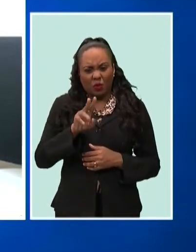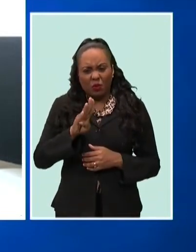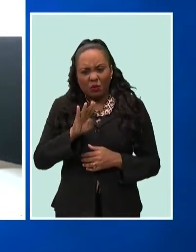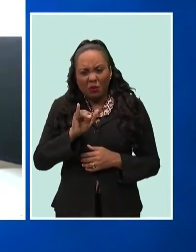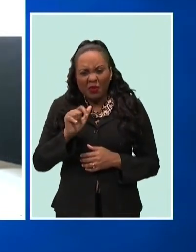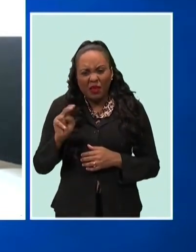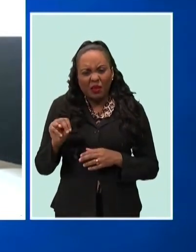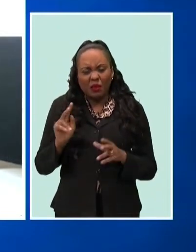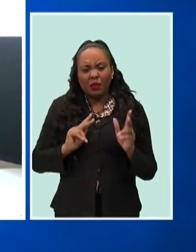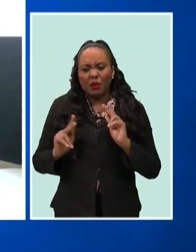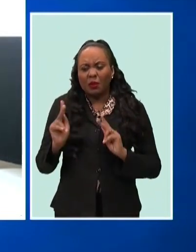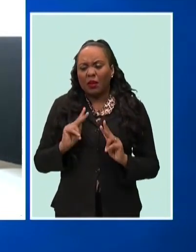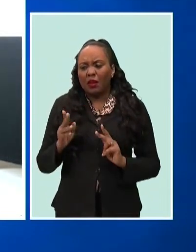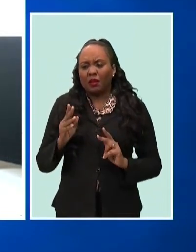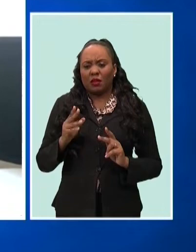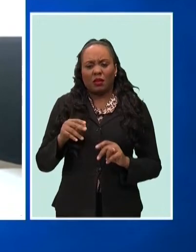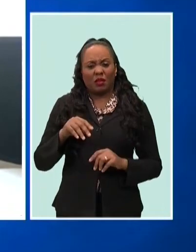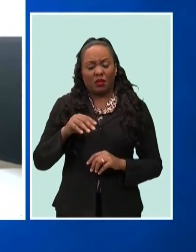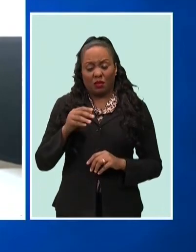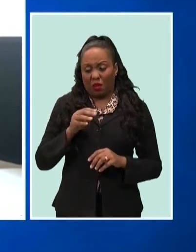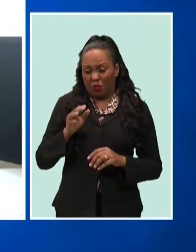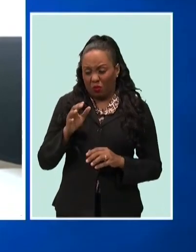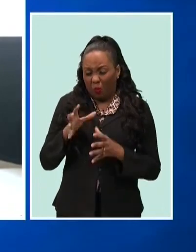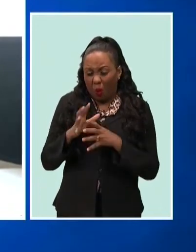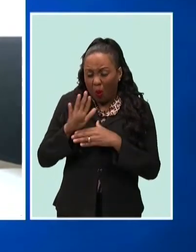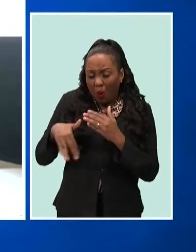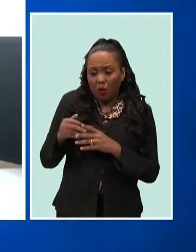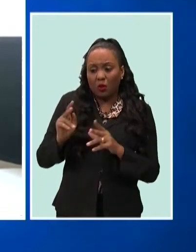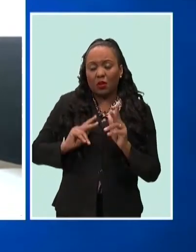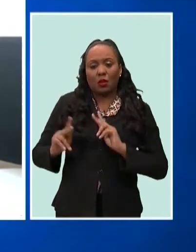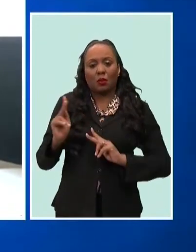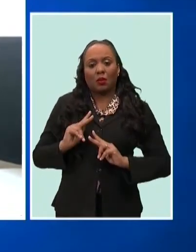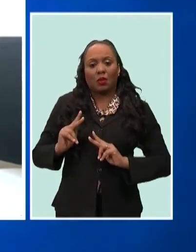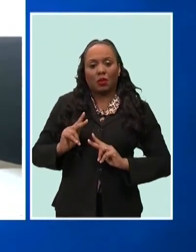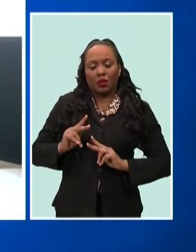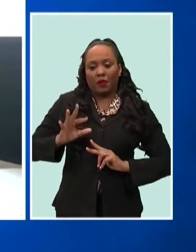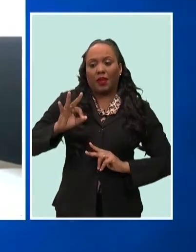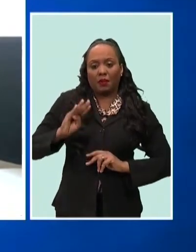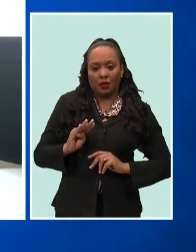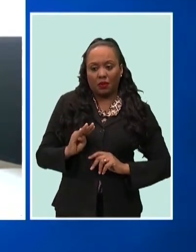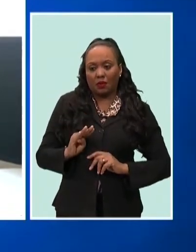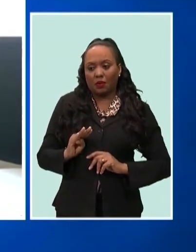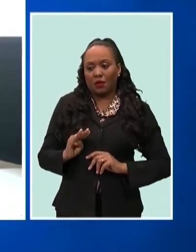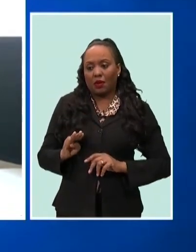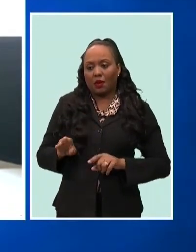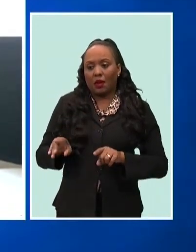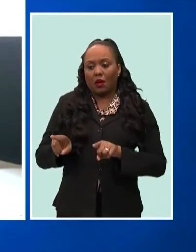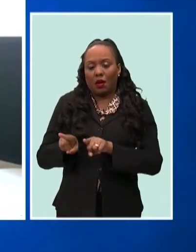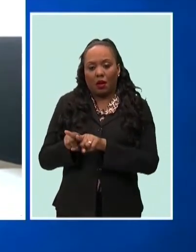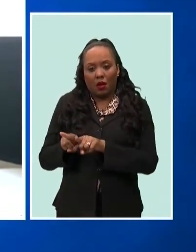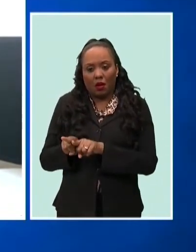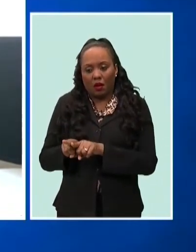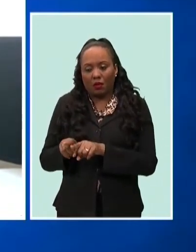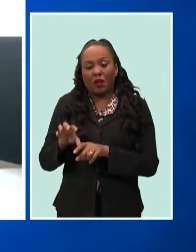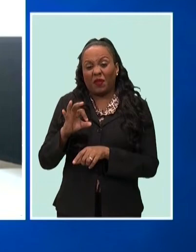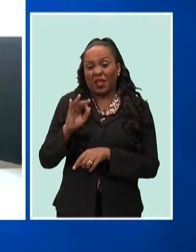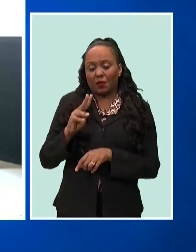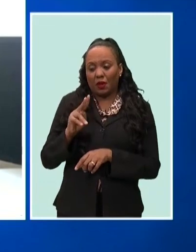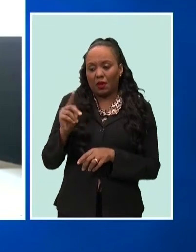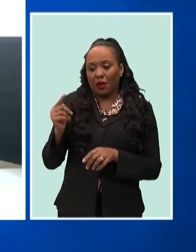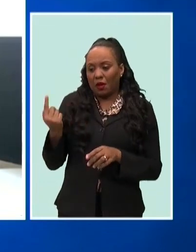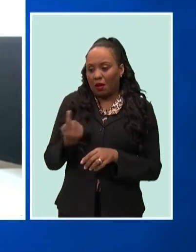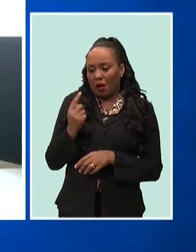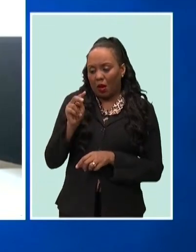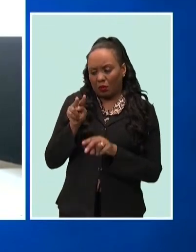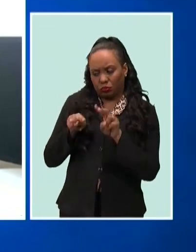their means of communicating using the internet is a single place, Facebook, which also makes its money by spying on everything that they're saying